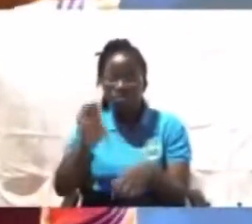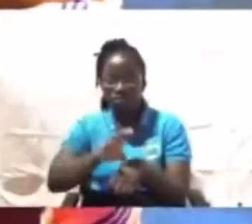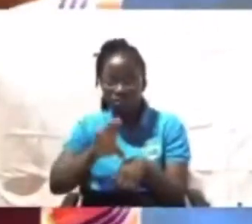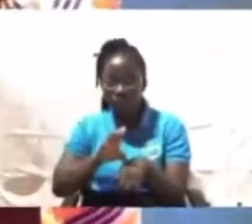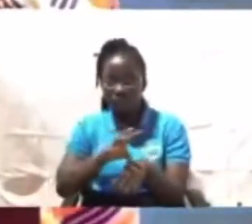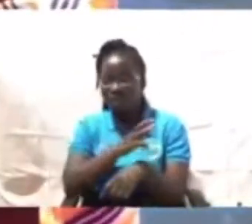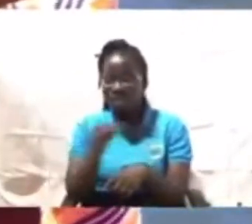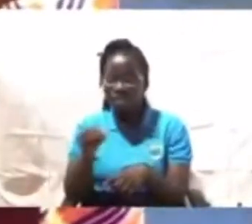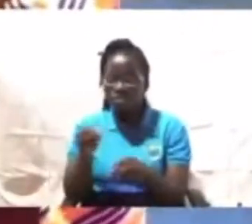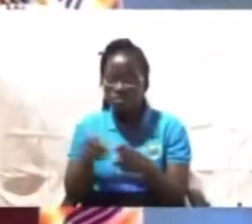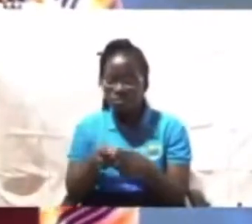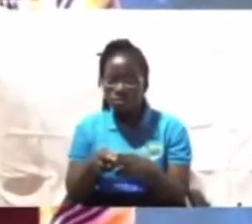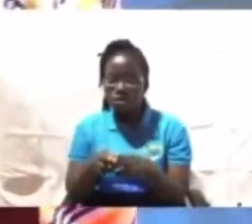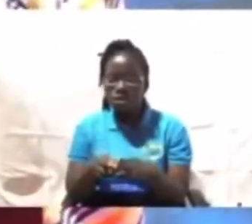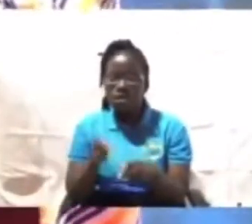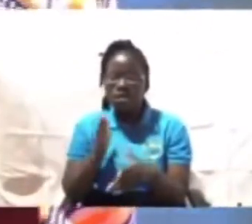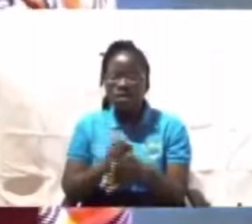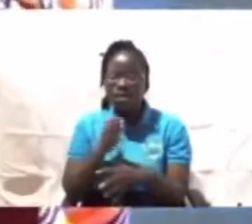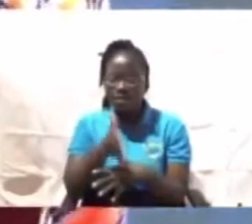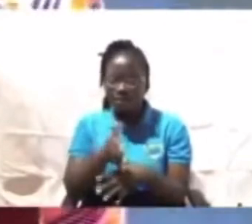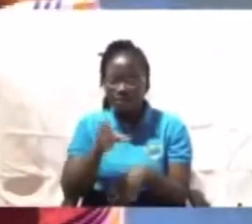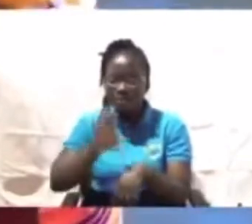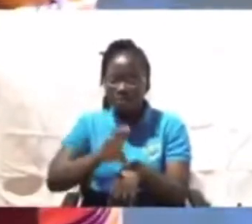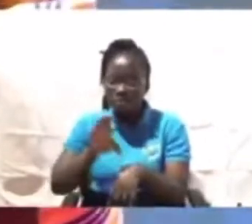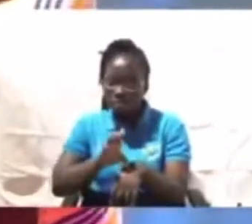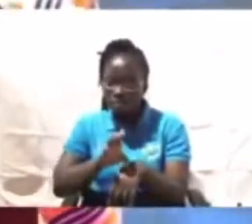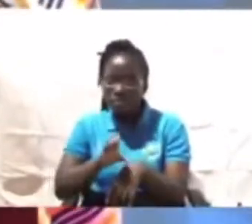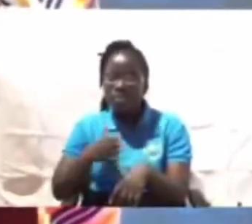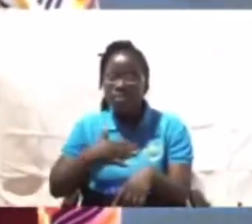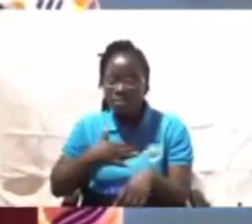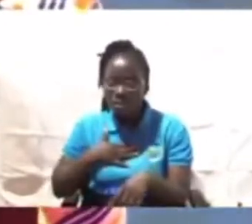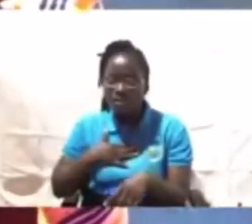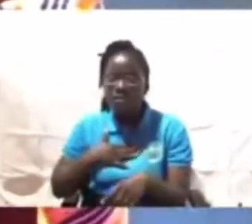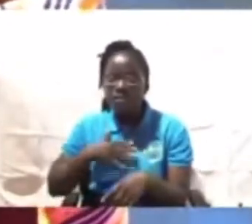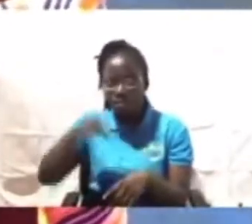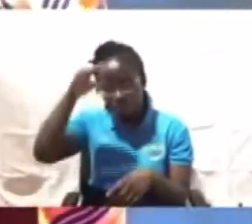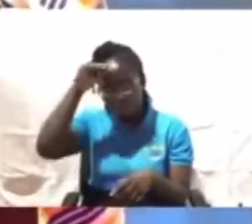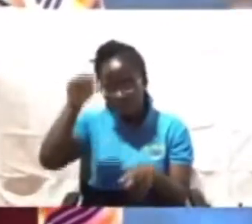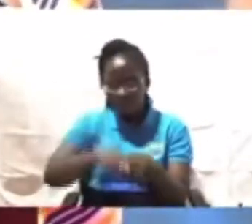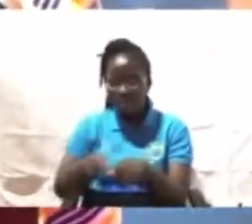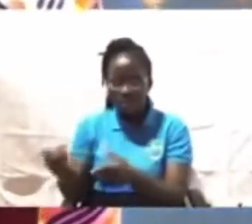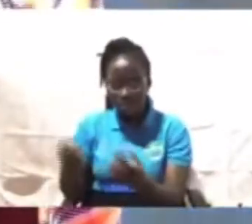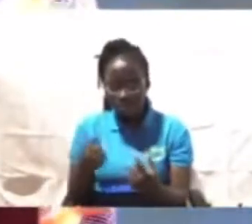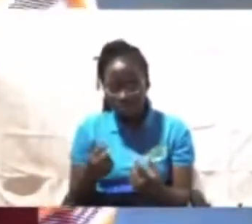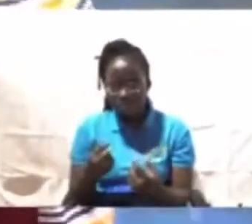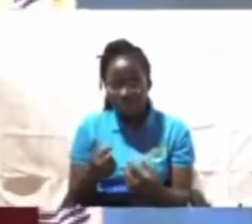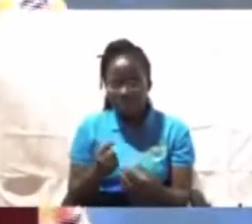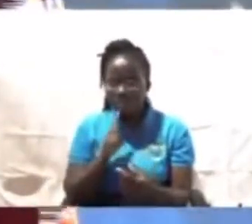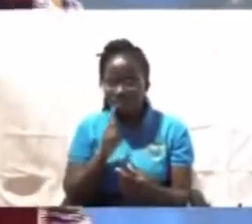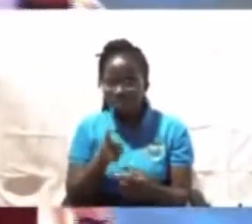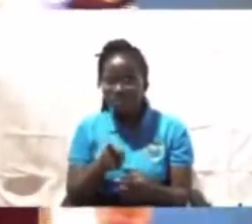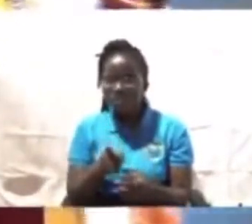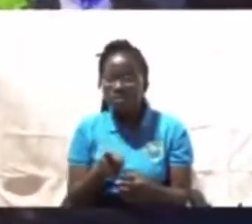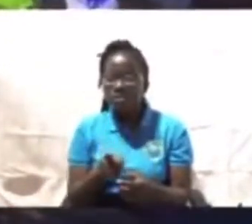se nana nko obepini a ye mpaebo bi ochina nka mene obeko ena mi se